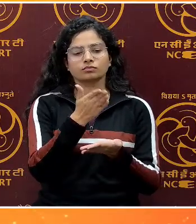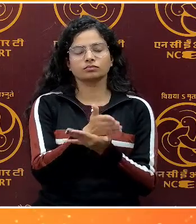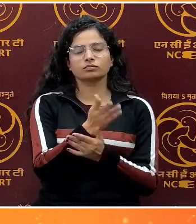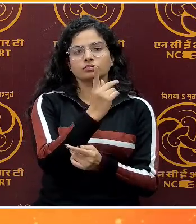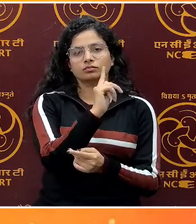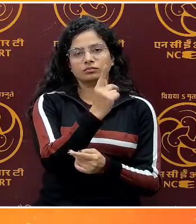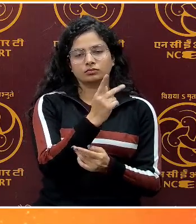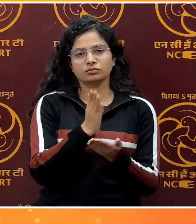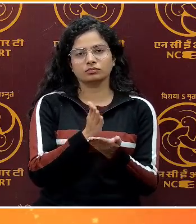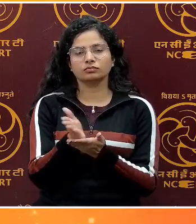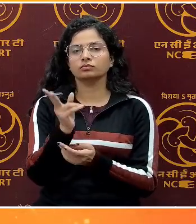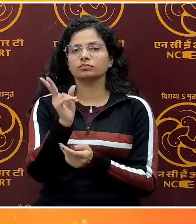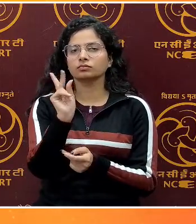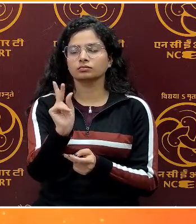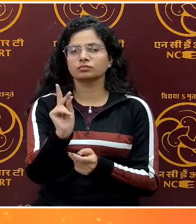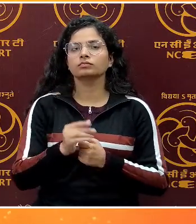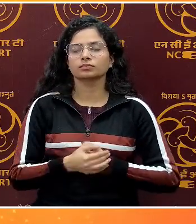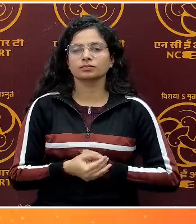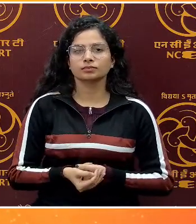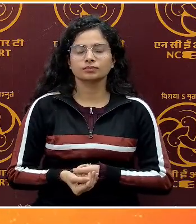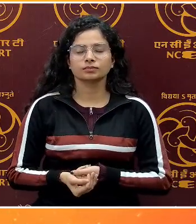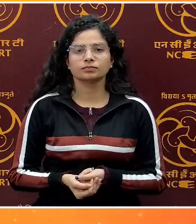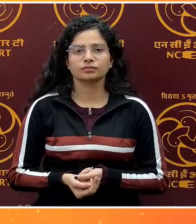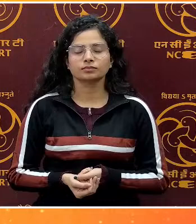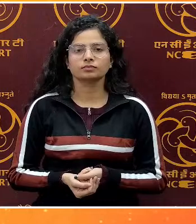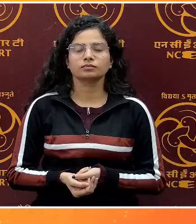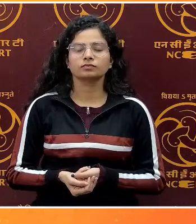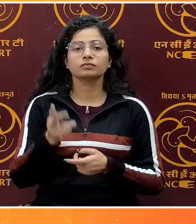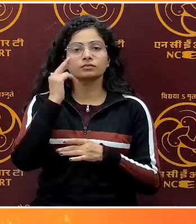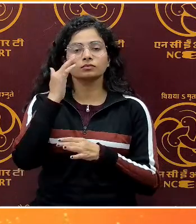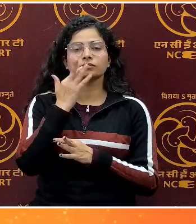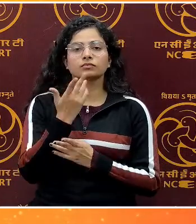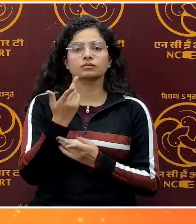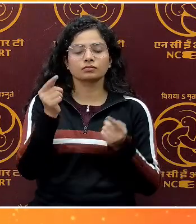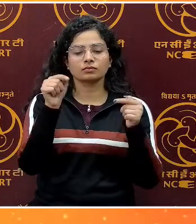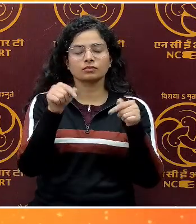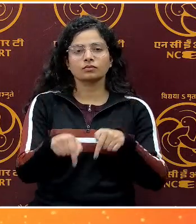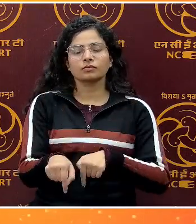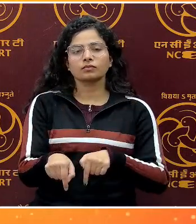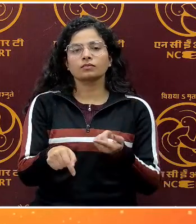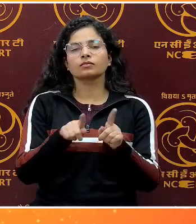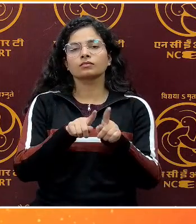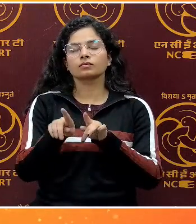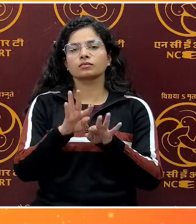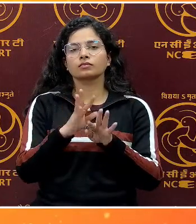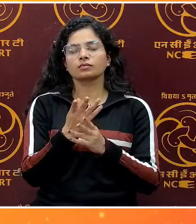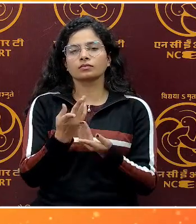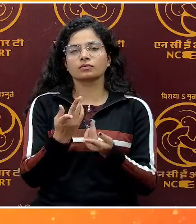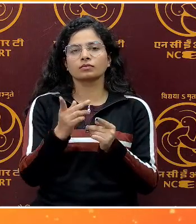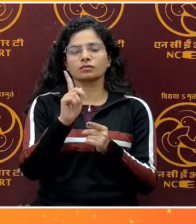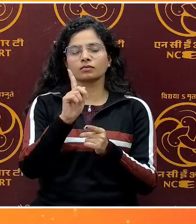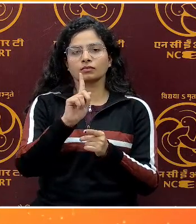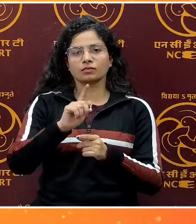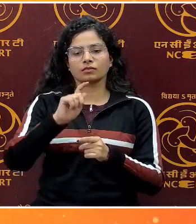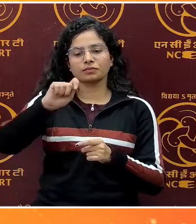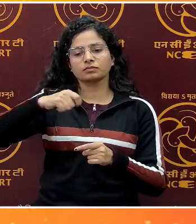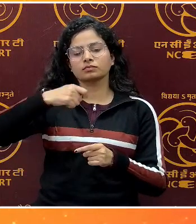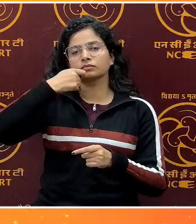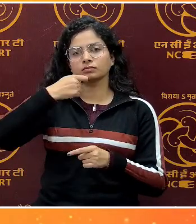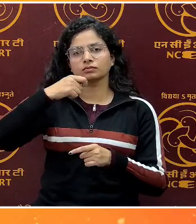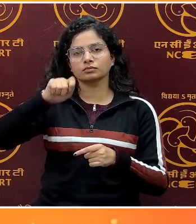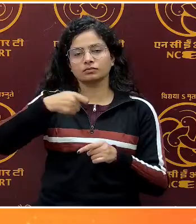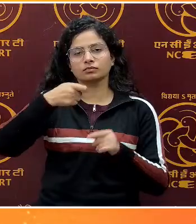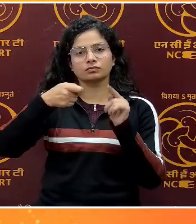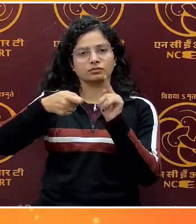one is the another type. Right? So that's the reason. Now here we can take an example of a spoon. Okay. Right? So